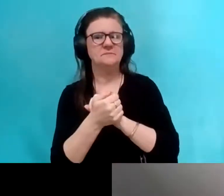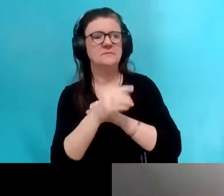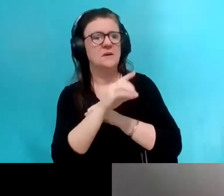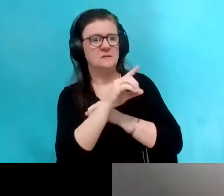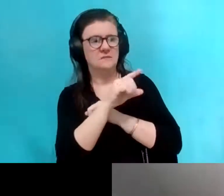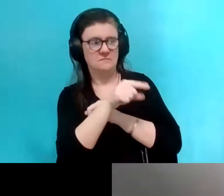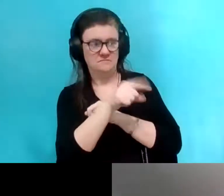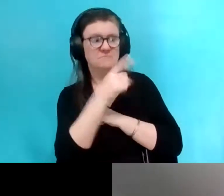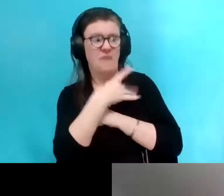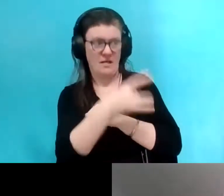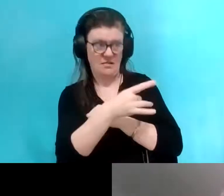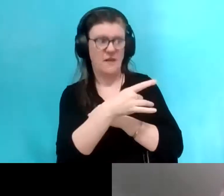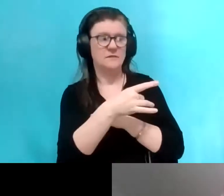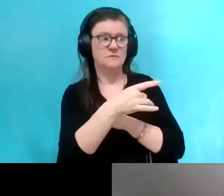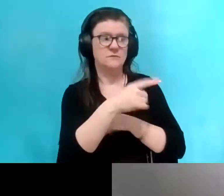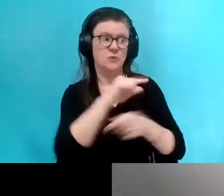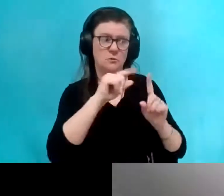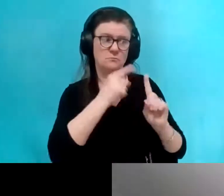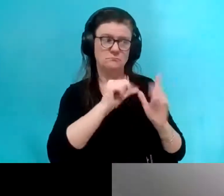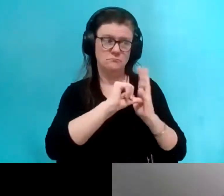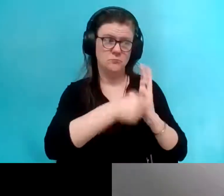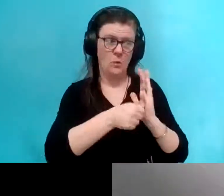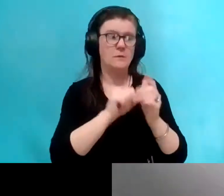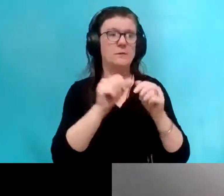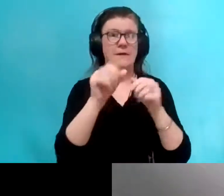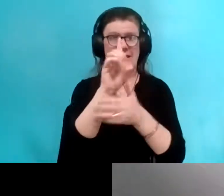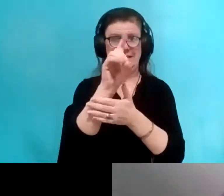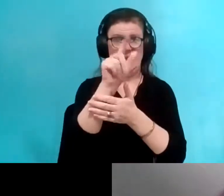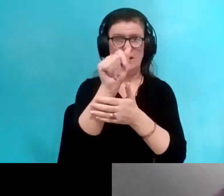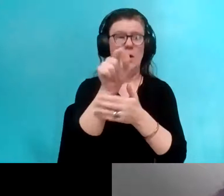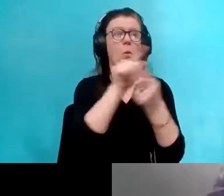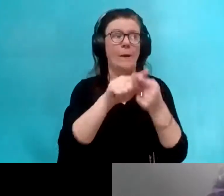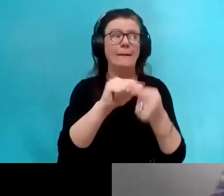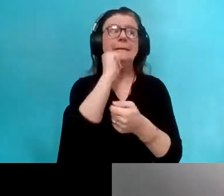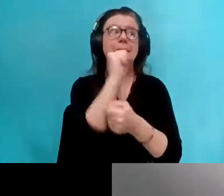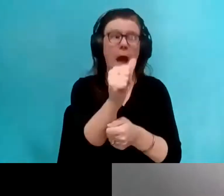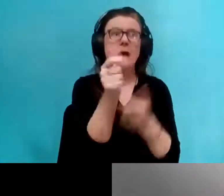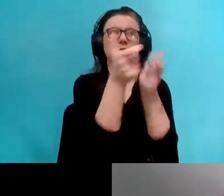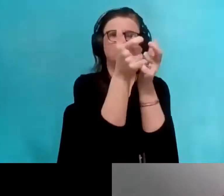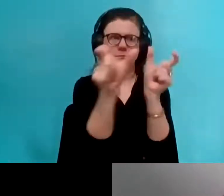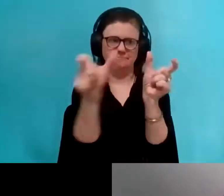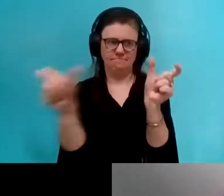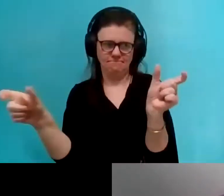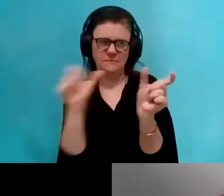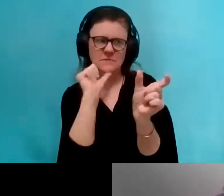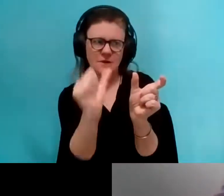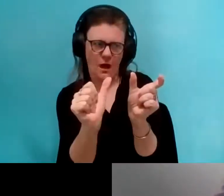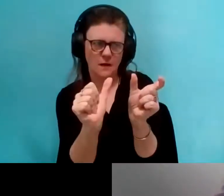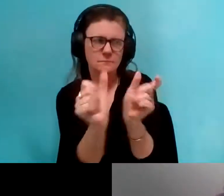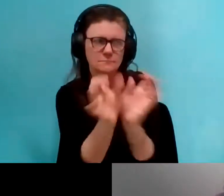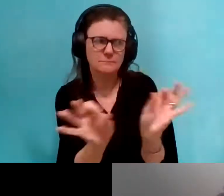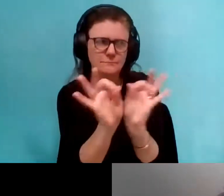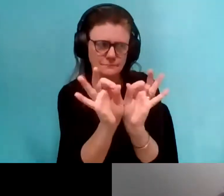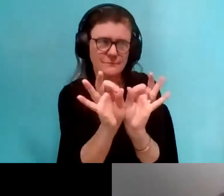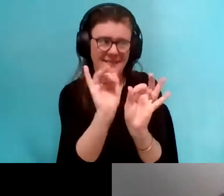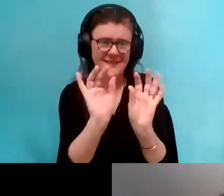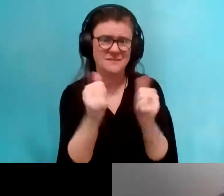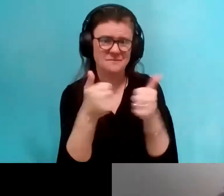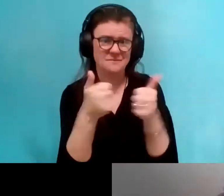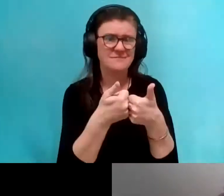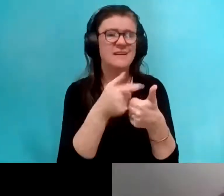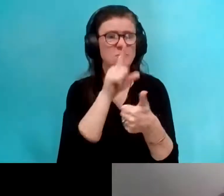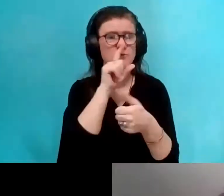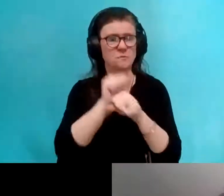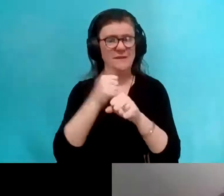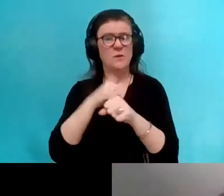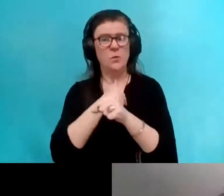not to disaggregate. I really think that that's one of the most important questions facing us now that we've shown that this can be